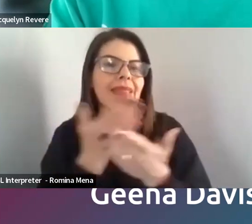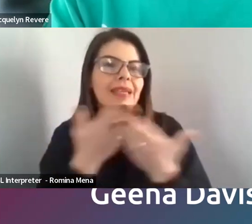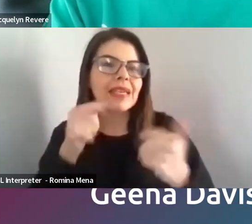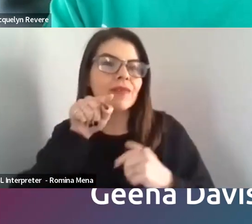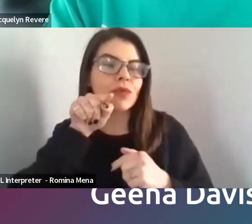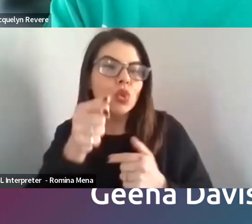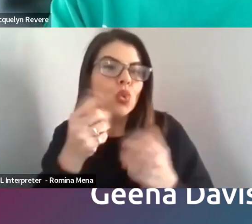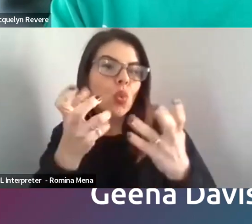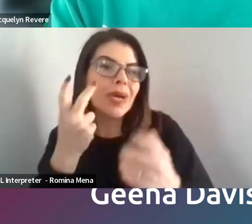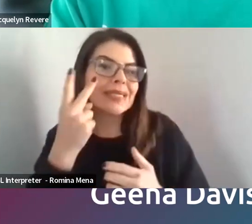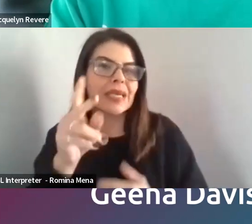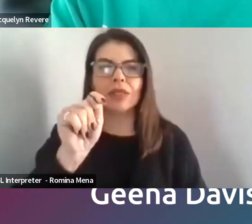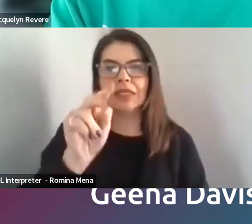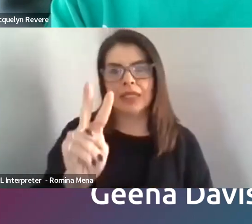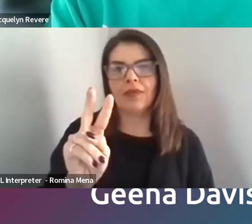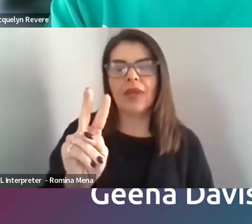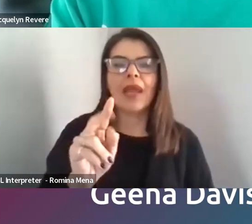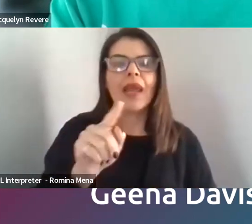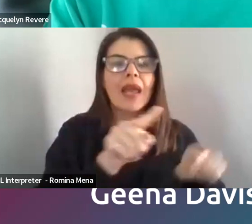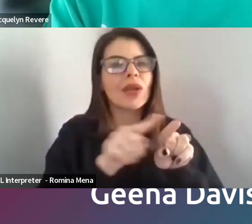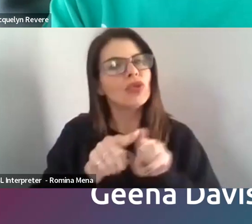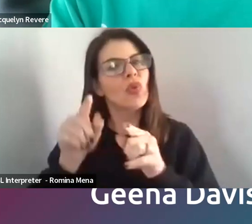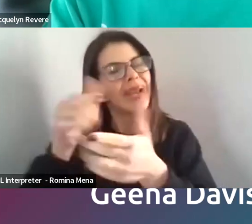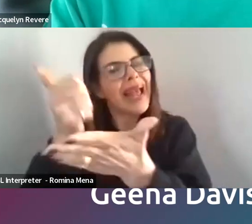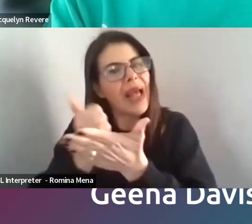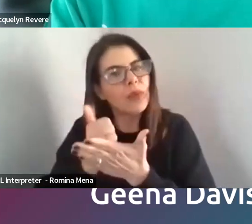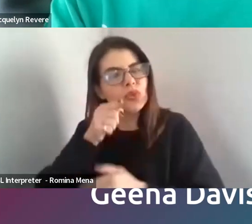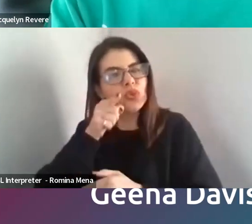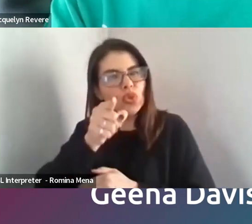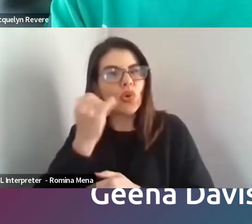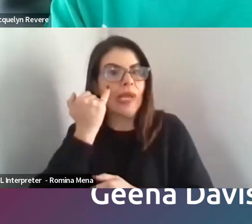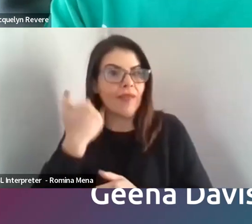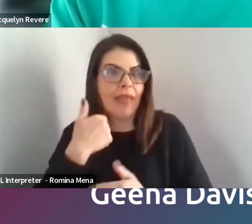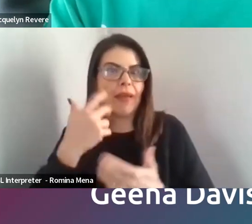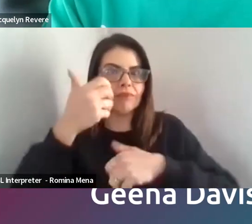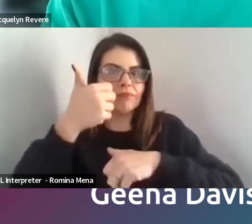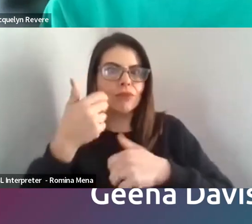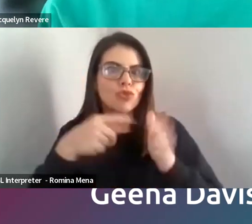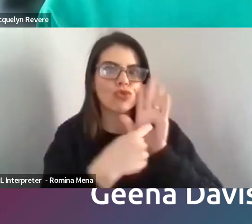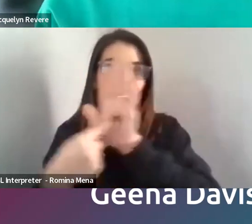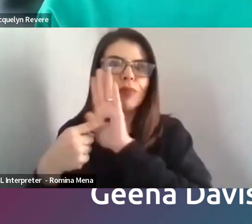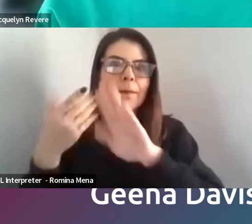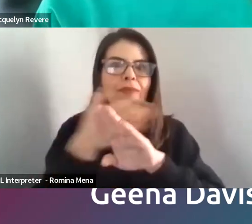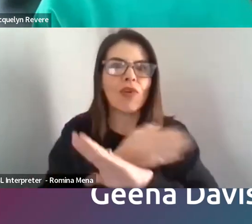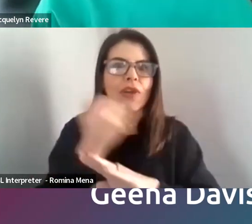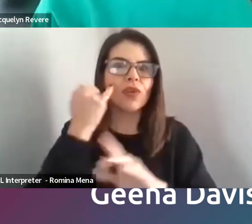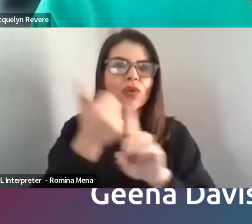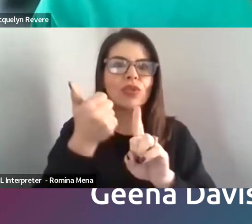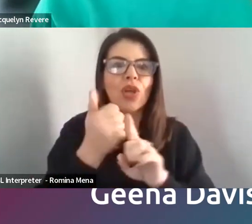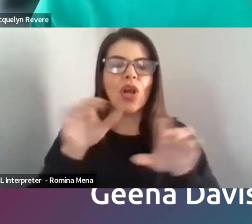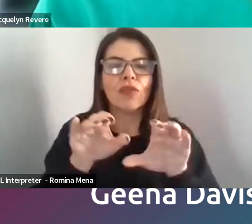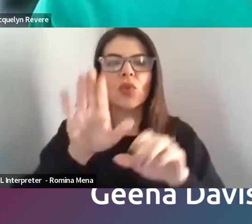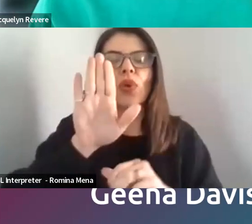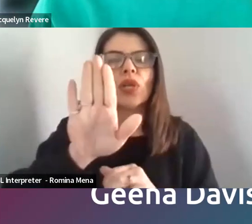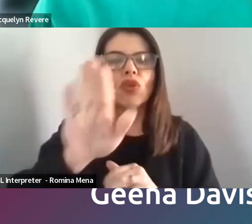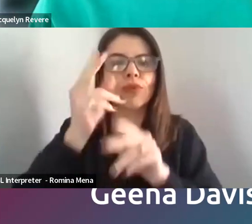see on TV? And what would have helped you if they had been around when you were embarking during your own care